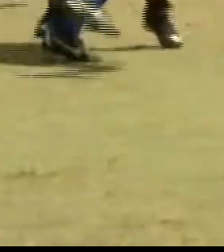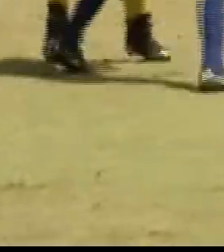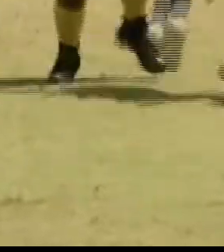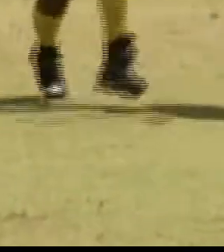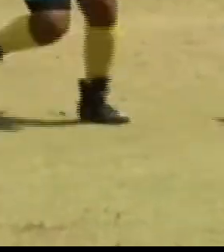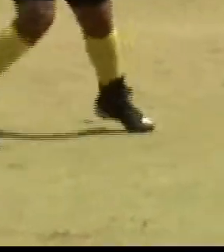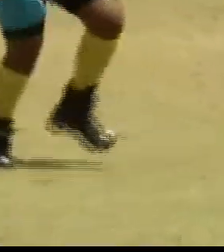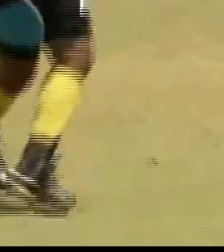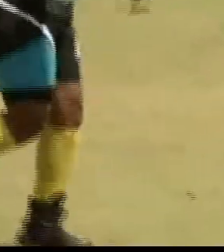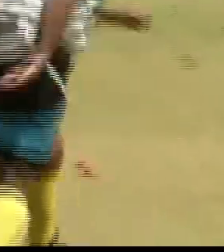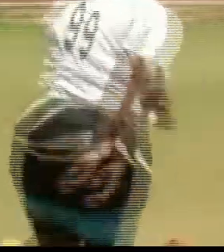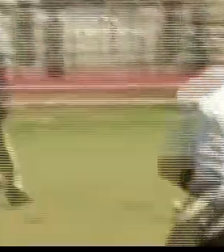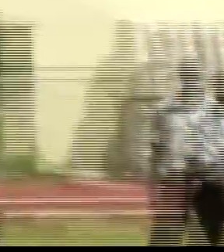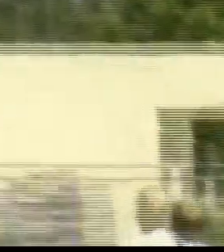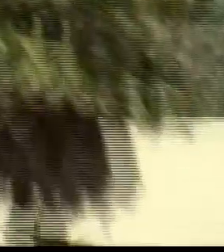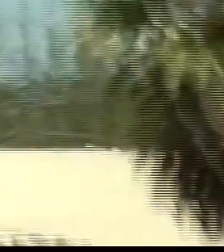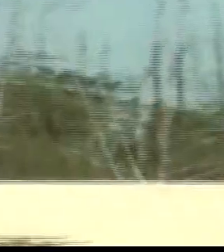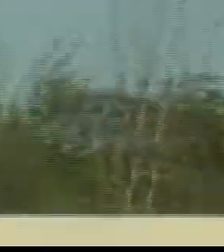now.